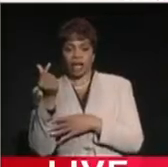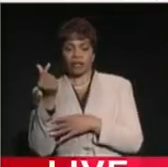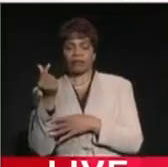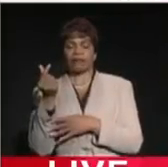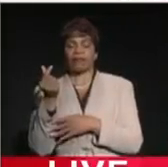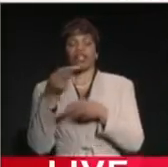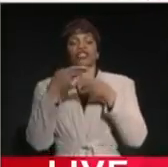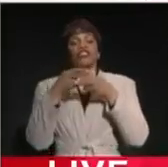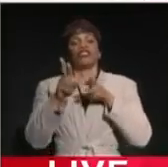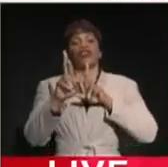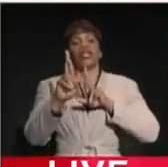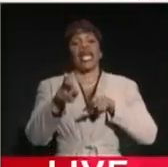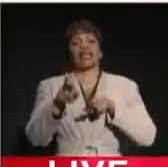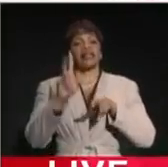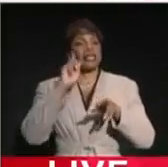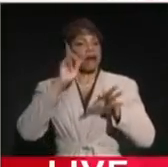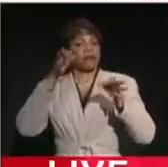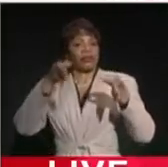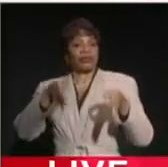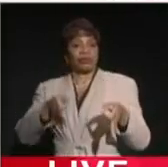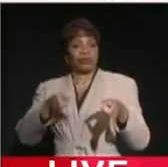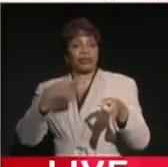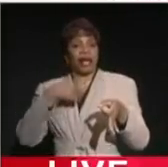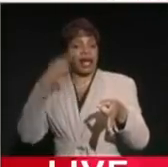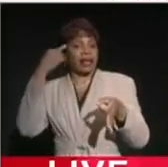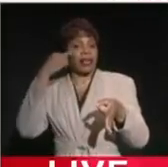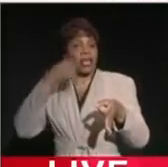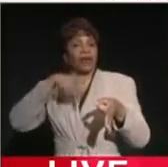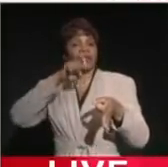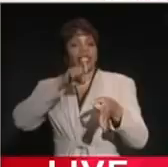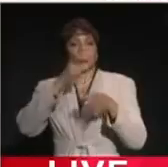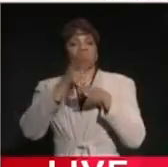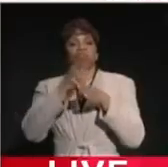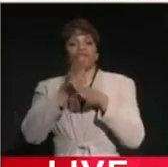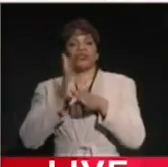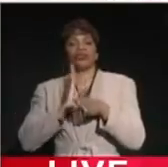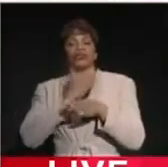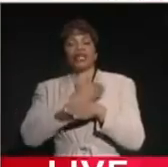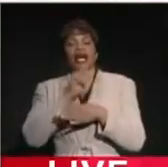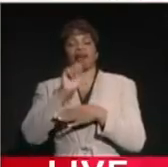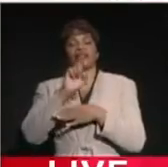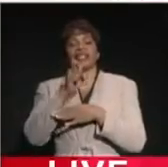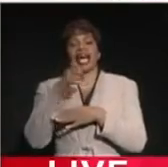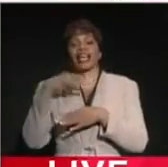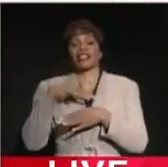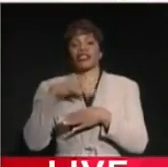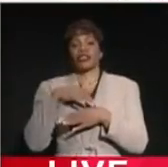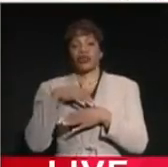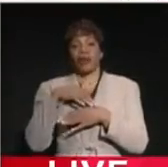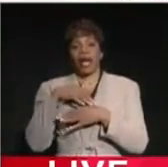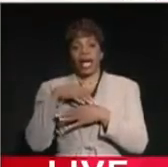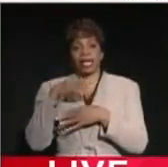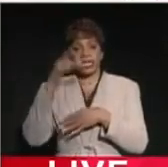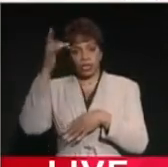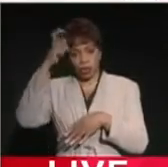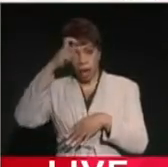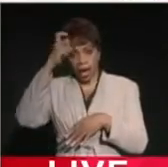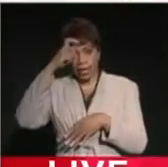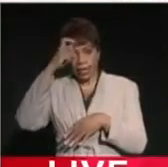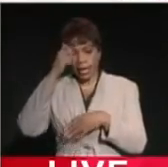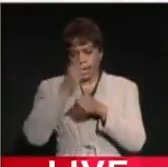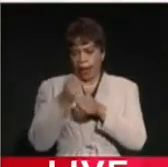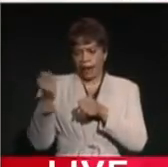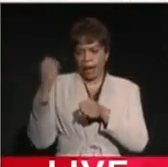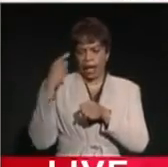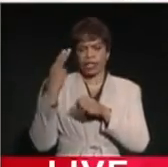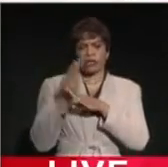short answer to your question is absolutely. I think we need to use our tax credits wisely. I think over the last 8 years, the way we used our tax credits